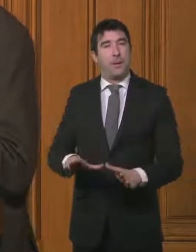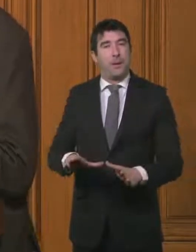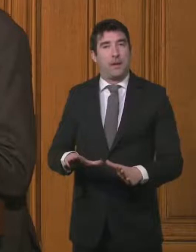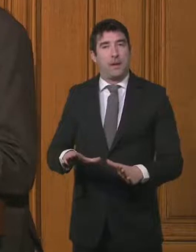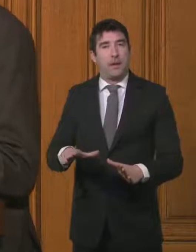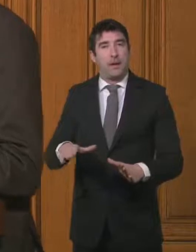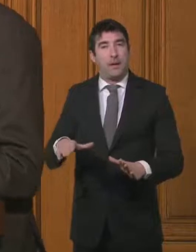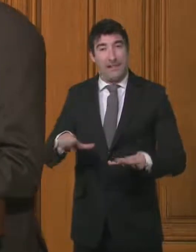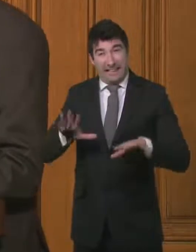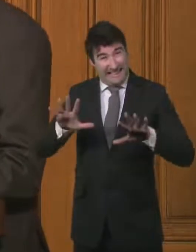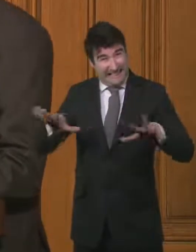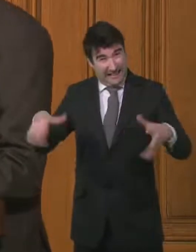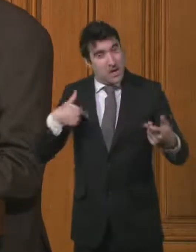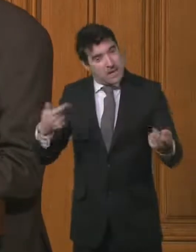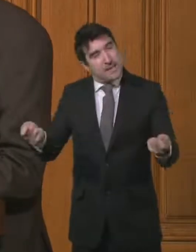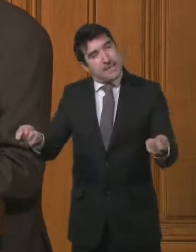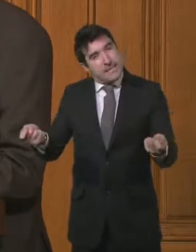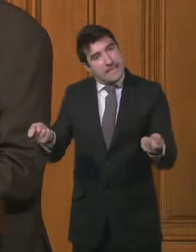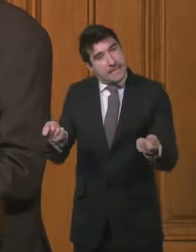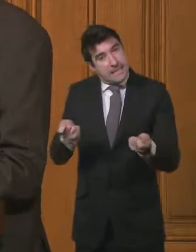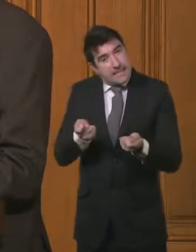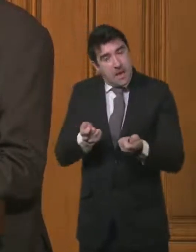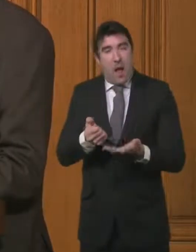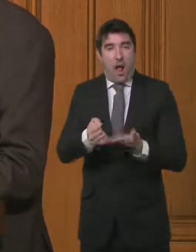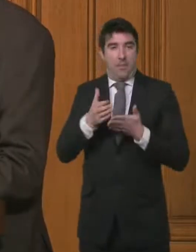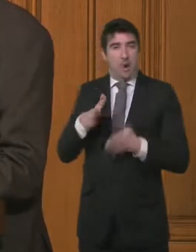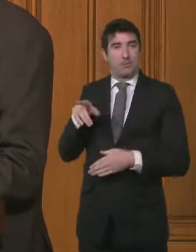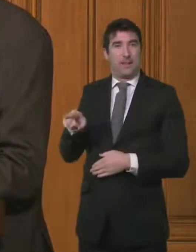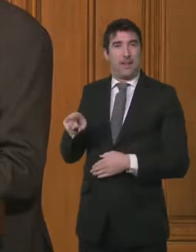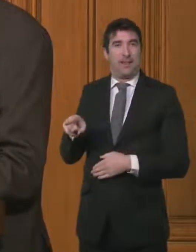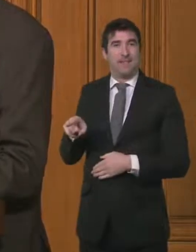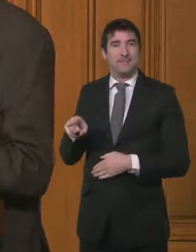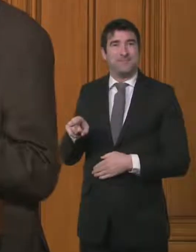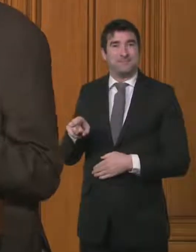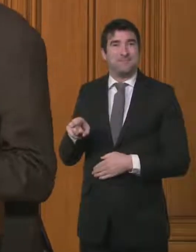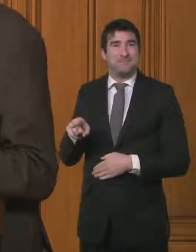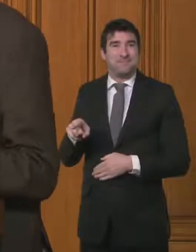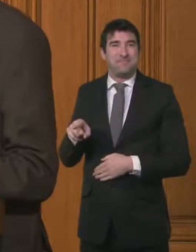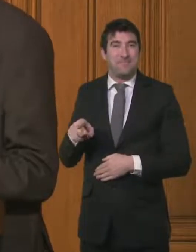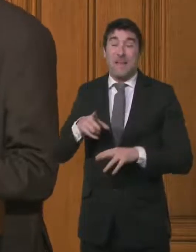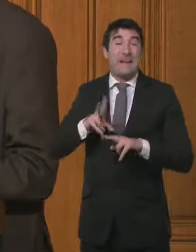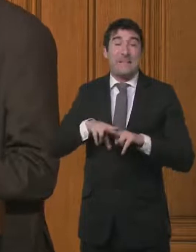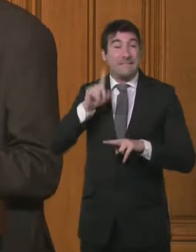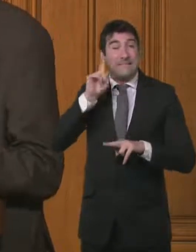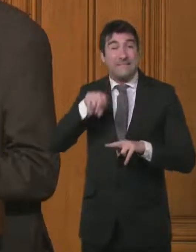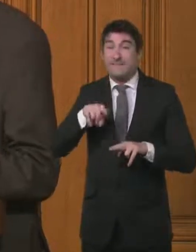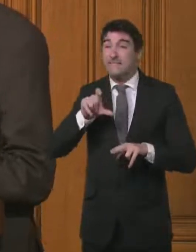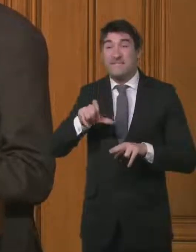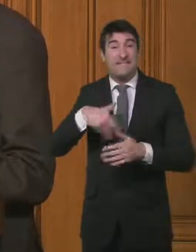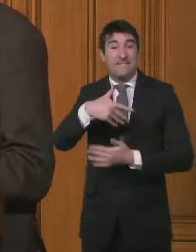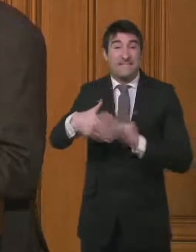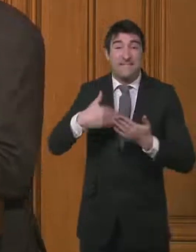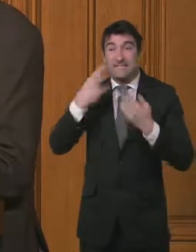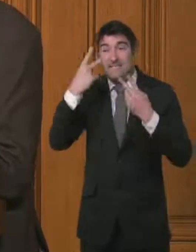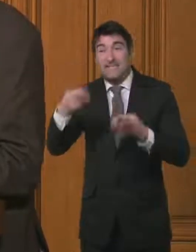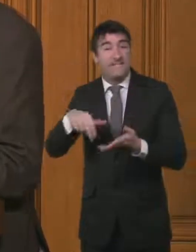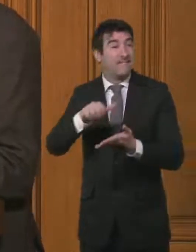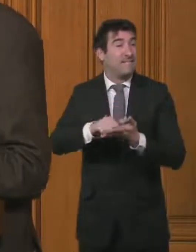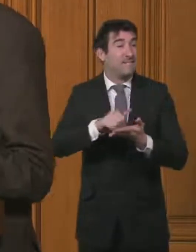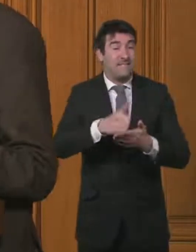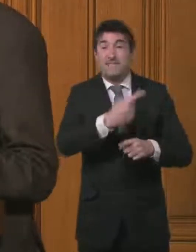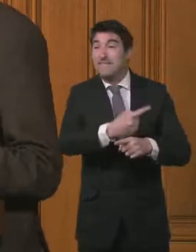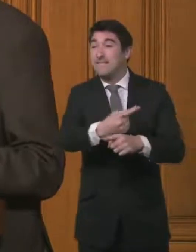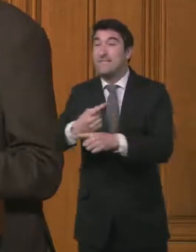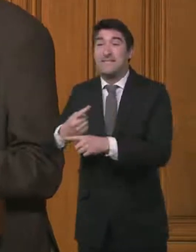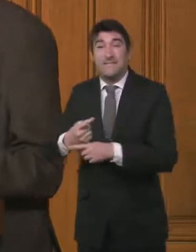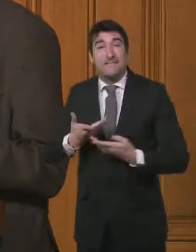a similar reduction in hospitalisations and the number of people in hospital. So it's really critical that everybody does what actually we've all